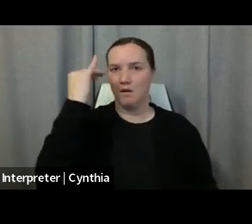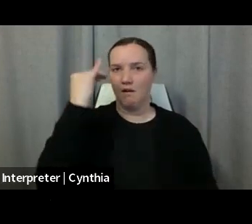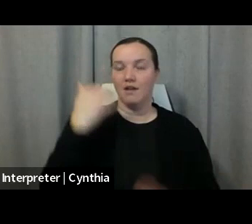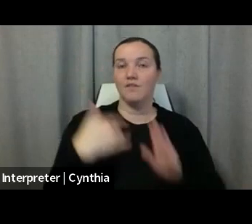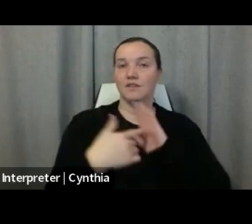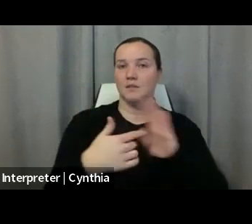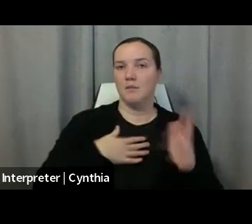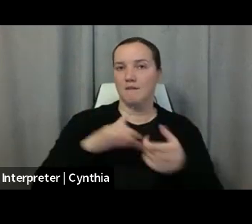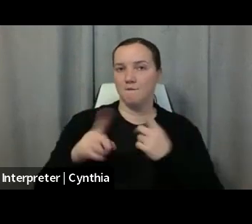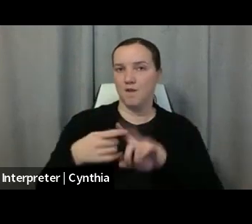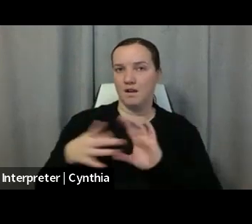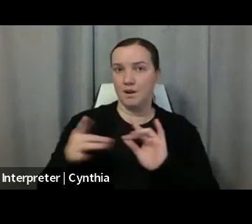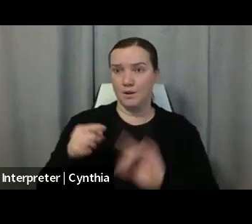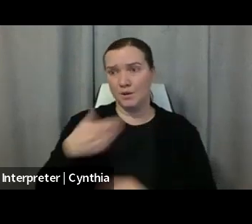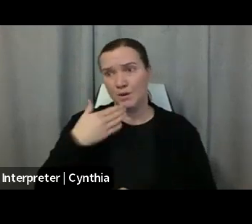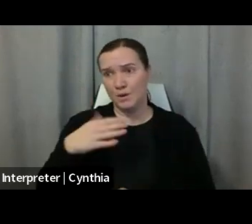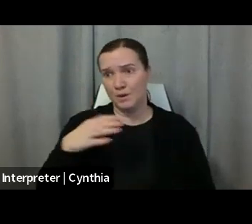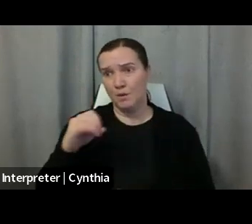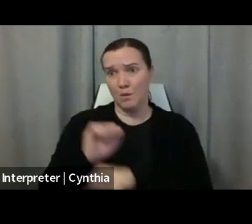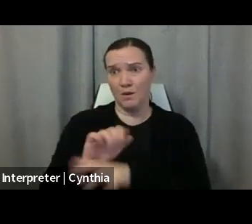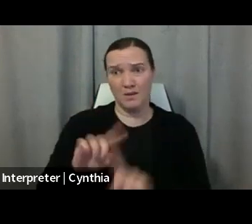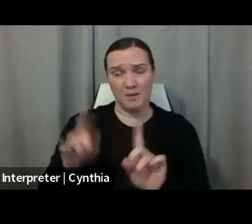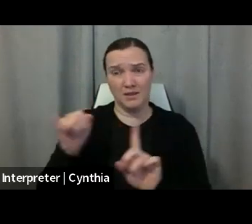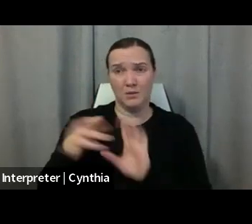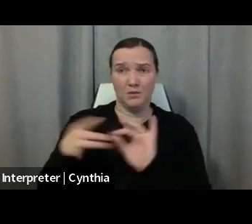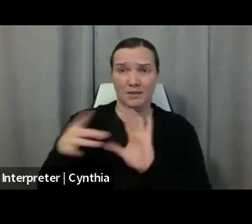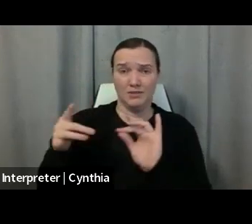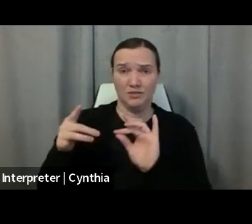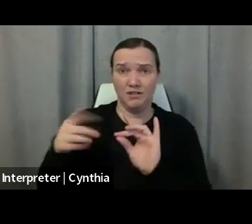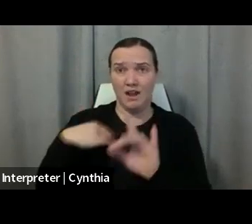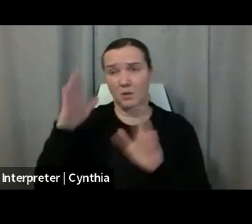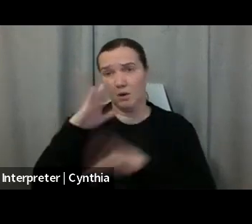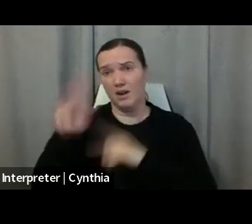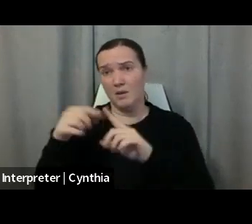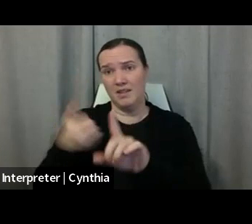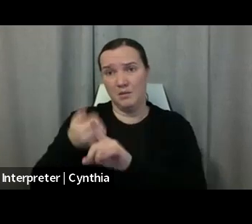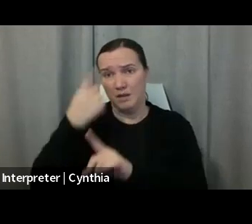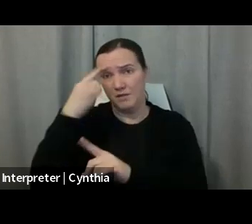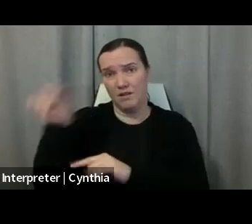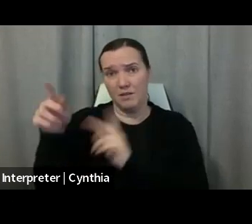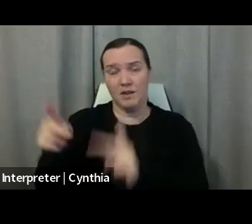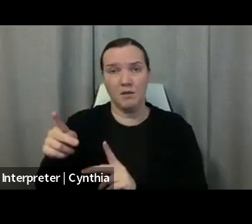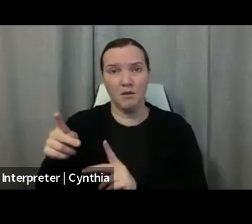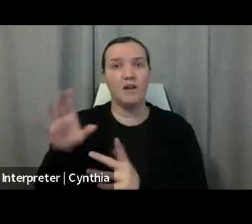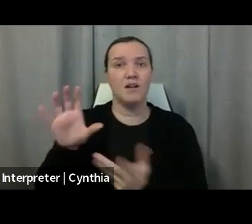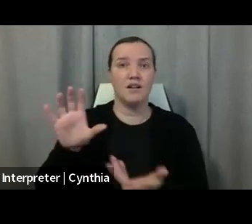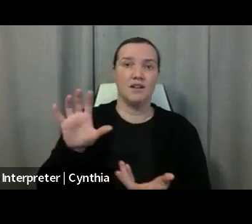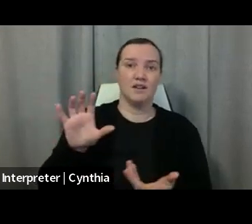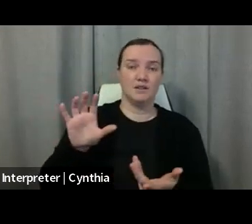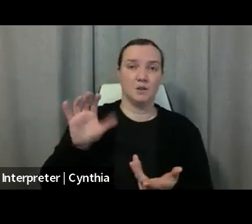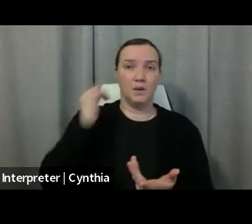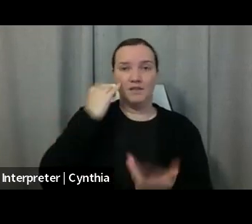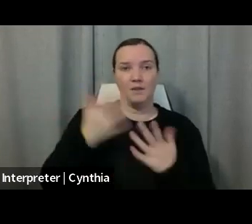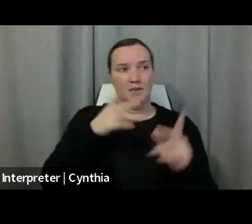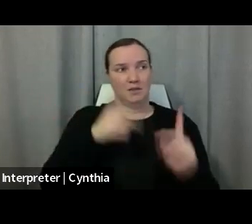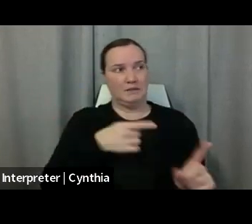was saying to me, hey, you're a good colleague and buddy, but when you said, I worry about the impact for others, right? So if it's a direct thing with somebody you don't know as well, it's